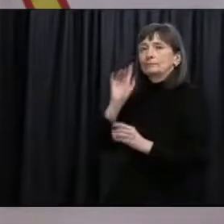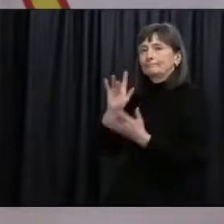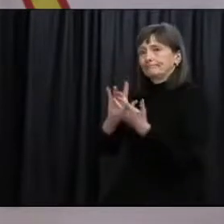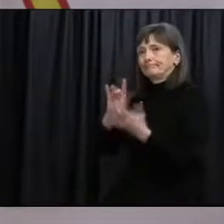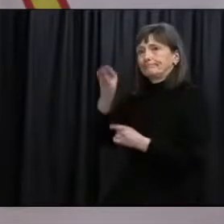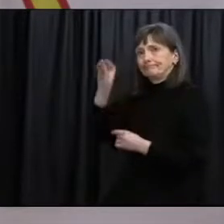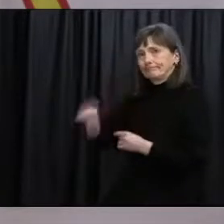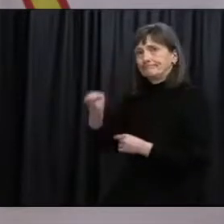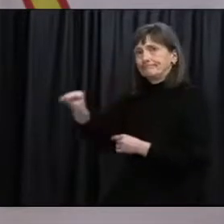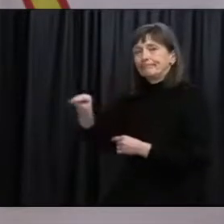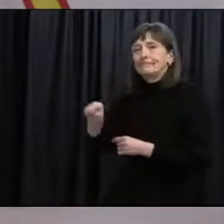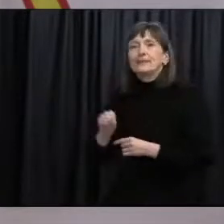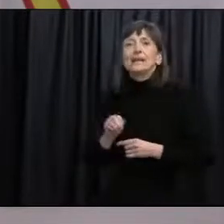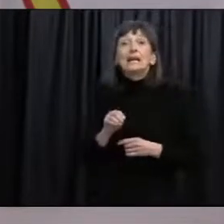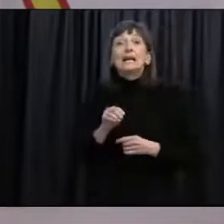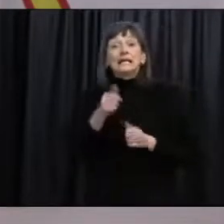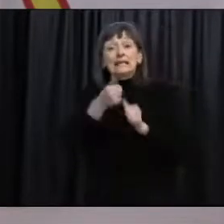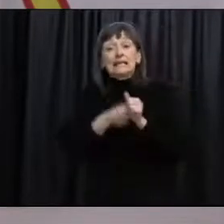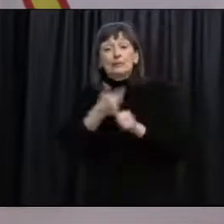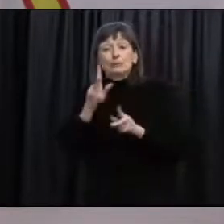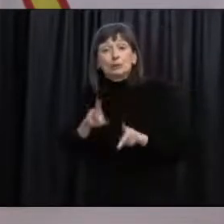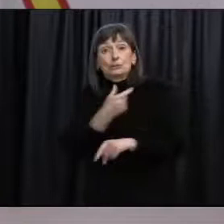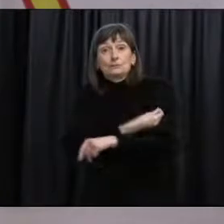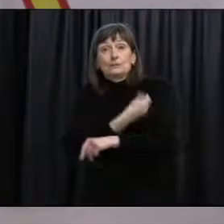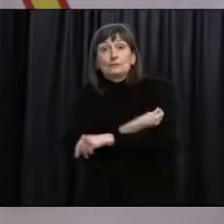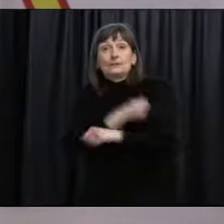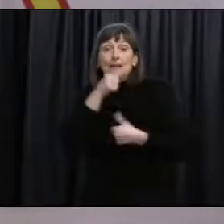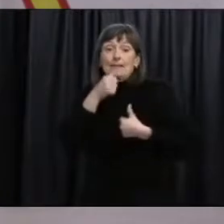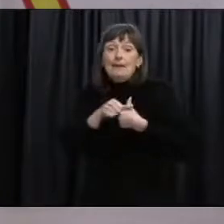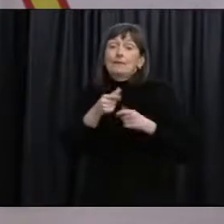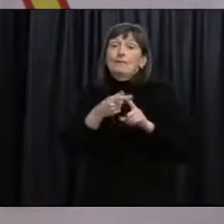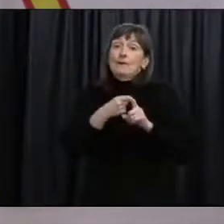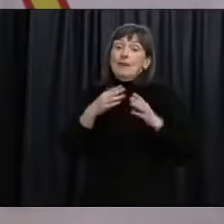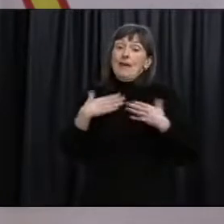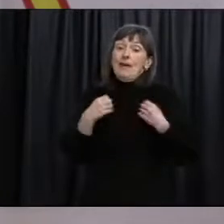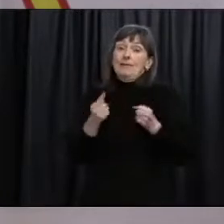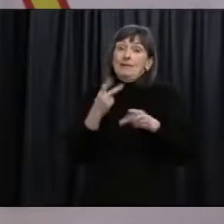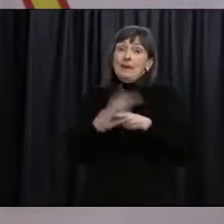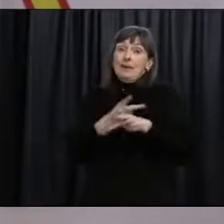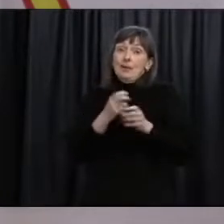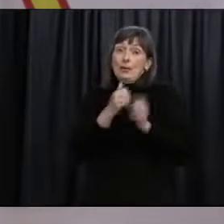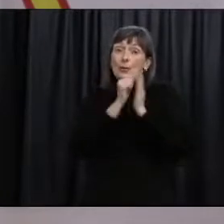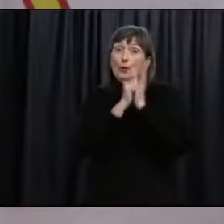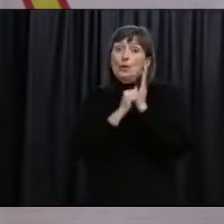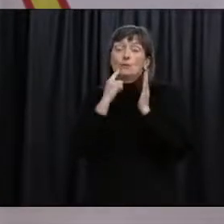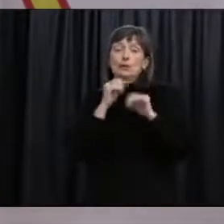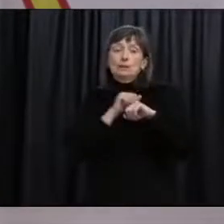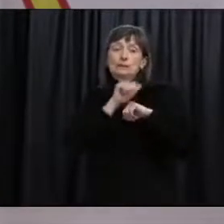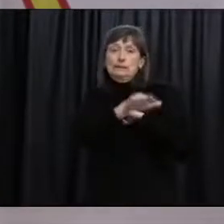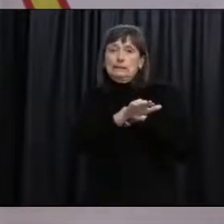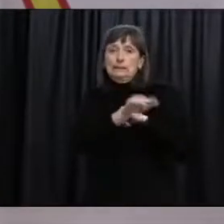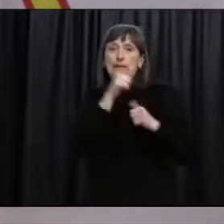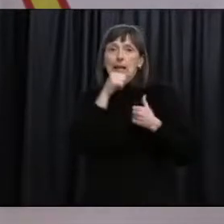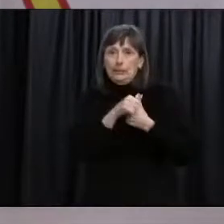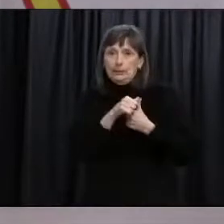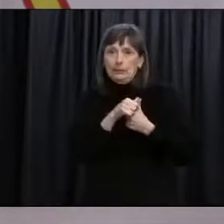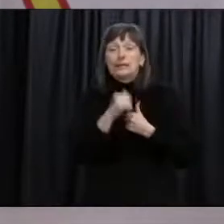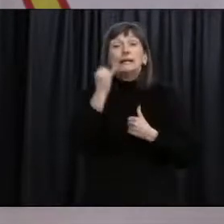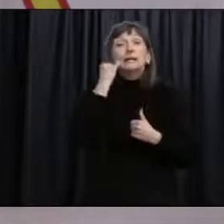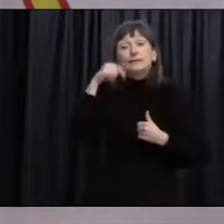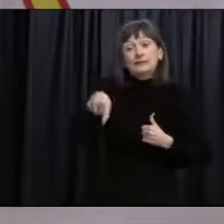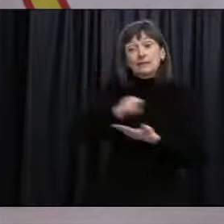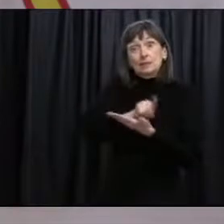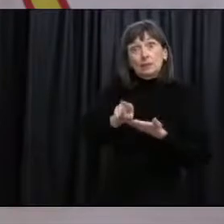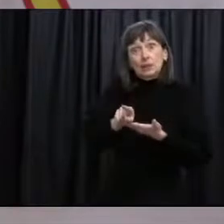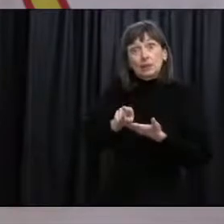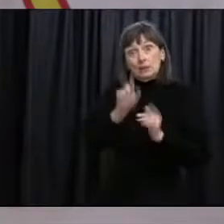will be mailed to each recipient of this vaccine. For those first responders who are booked for a vaccine appointment this week, your